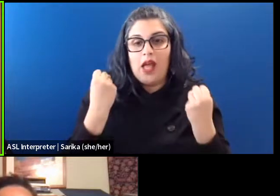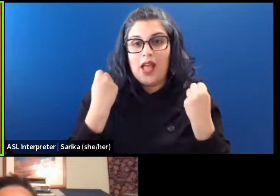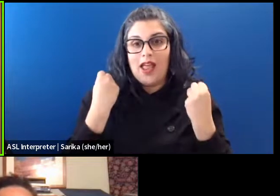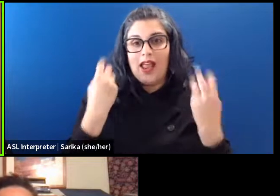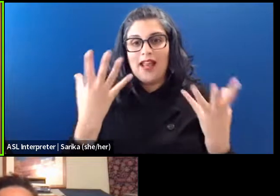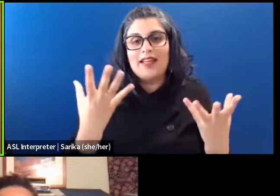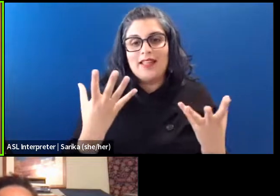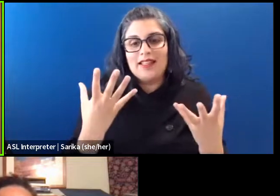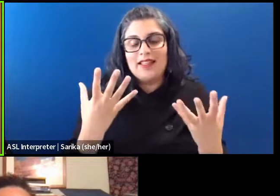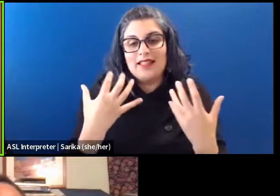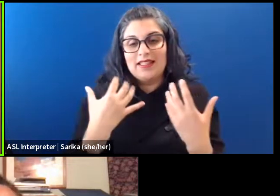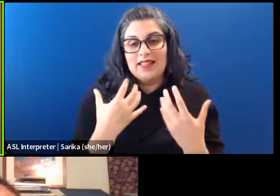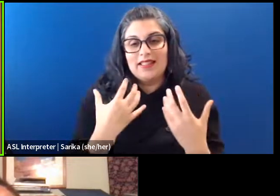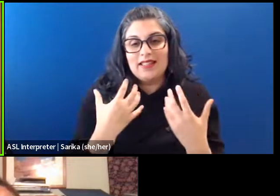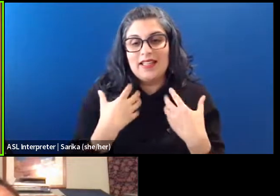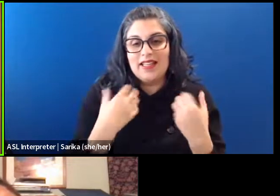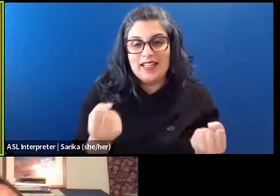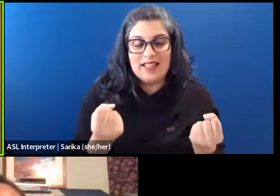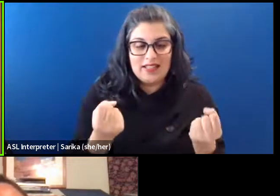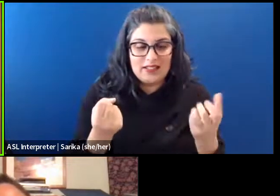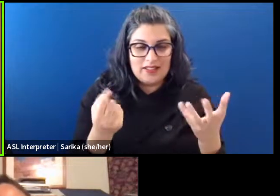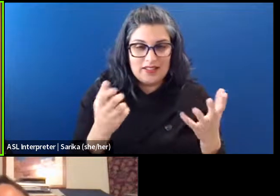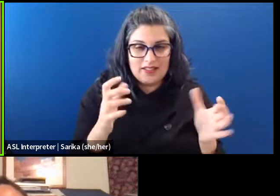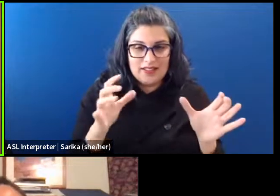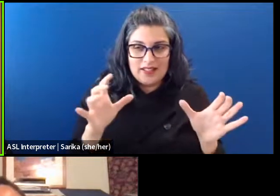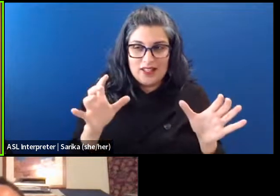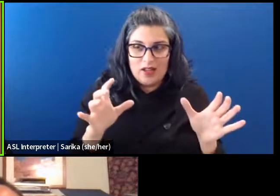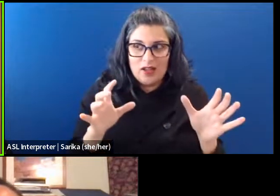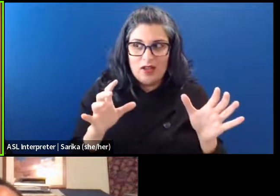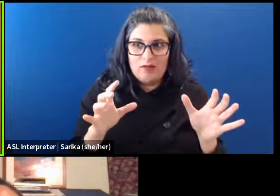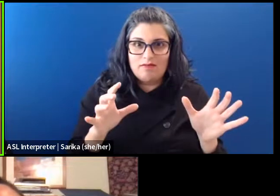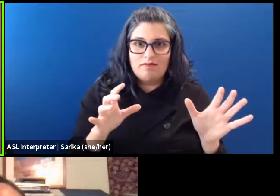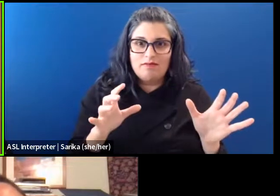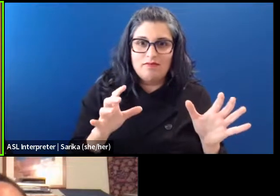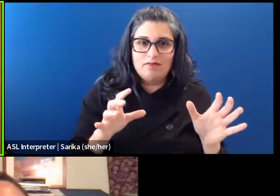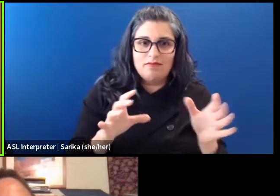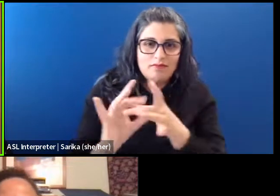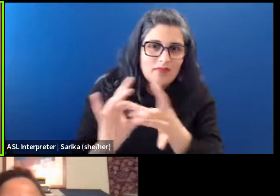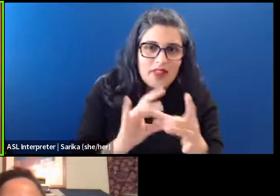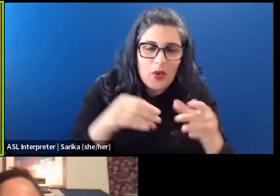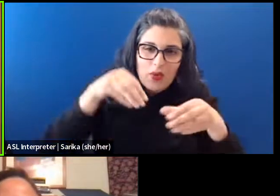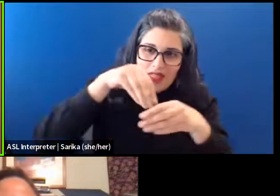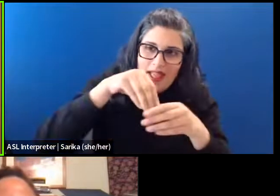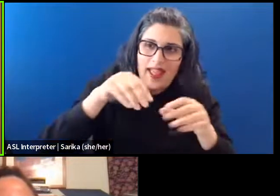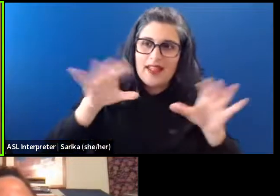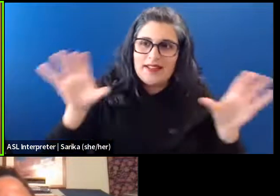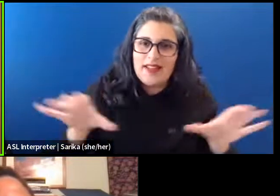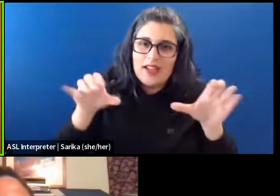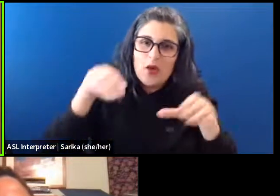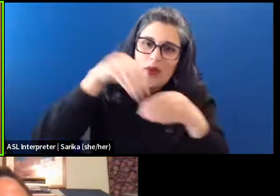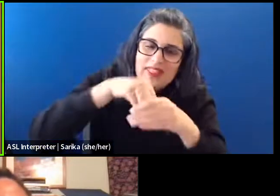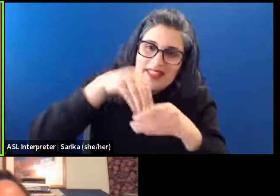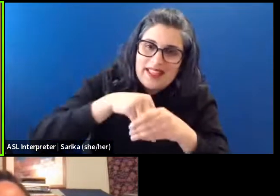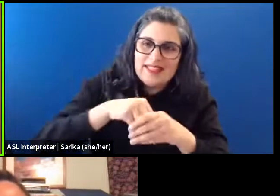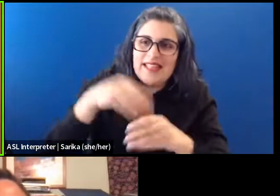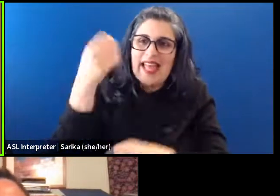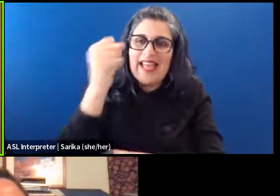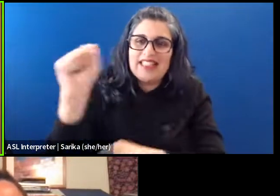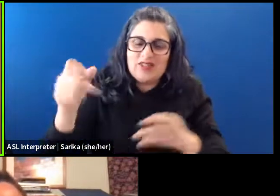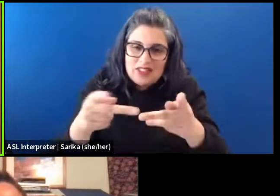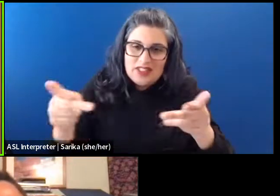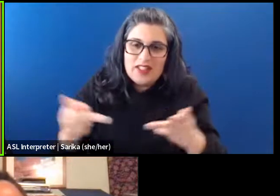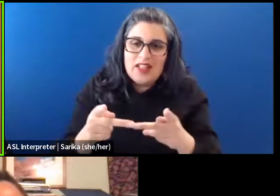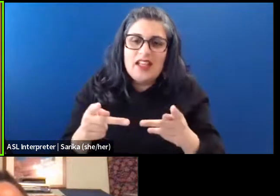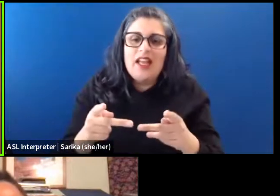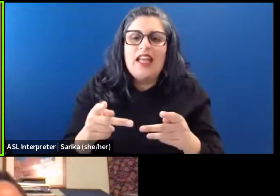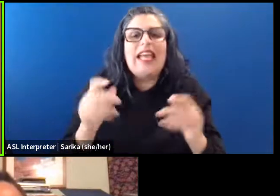wholesome and healed dynamics within our activist communities, which can be very difficult spaces because people are